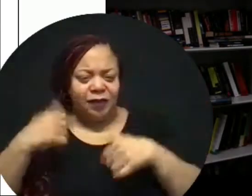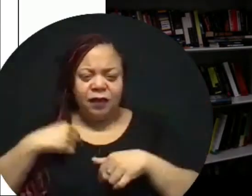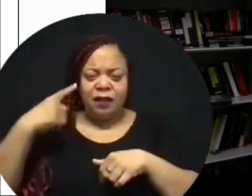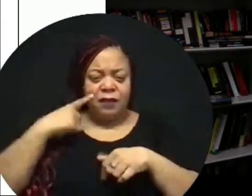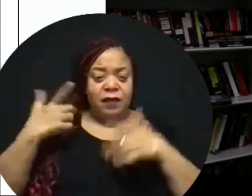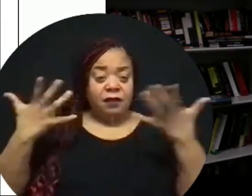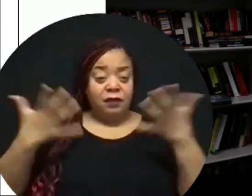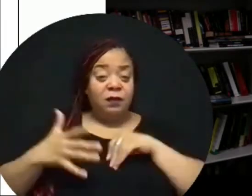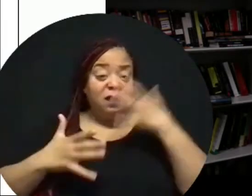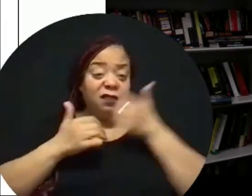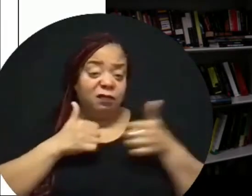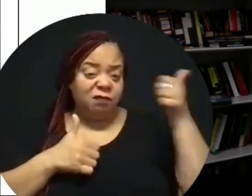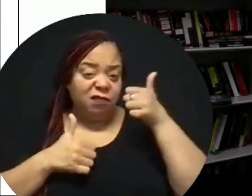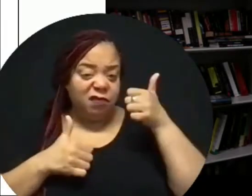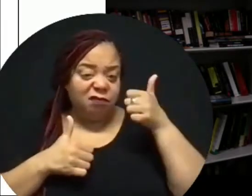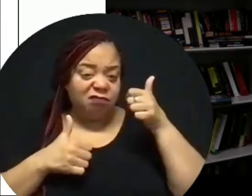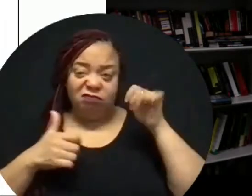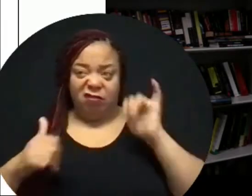to